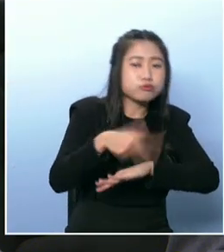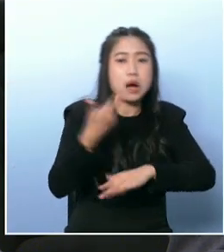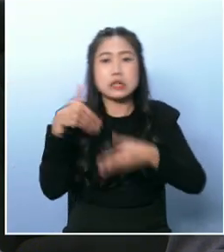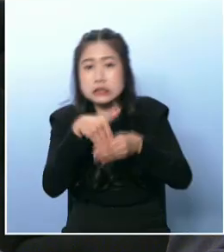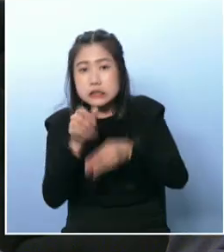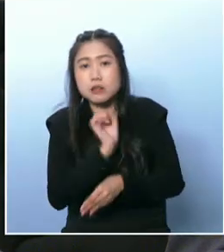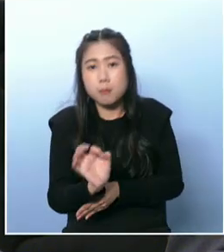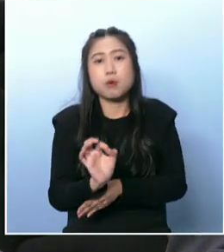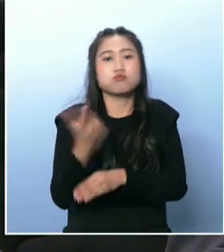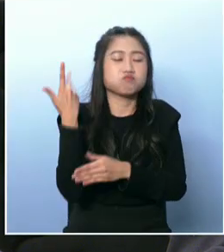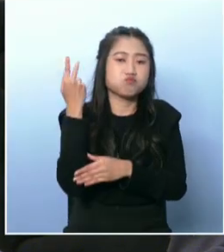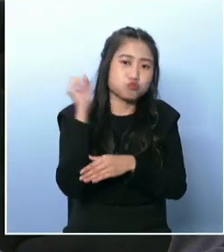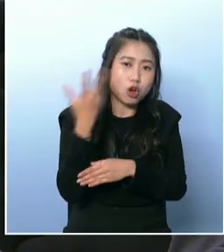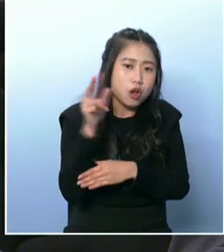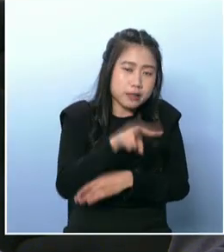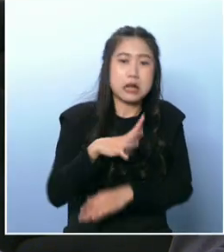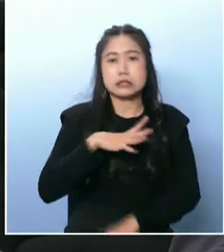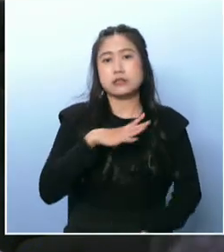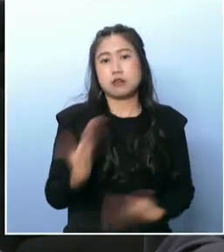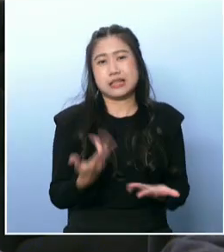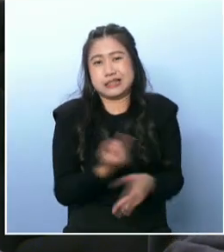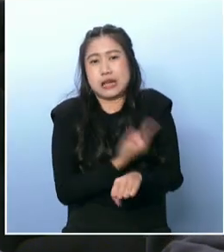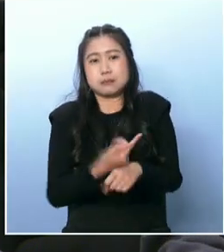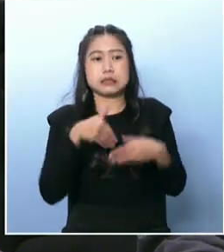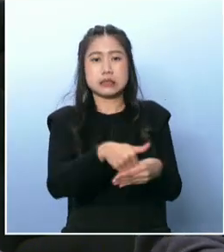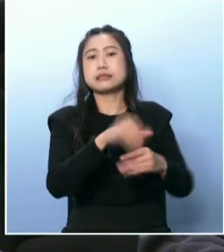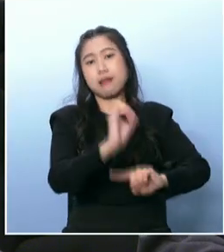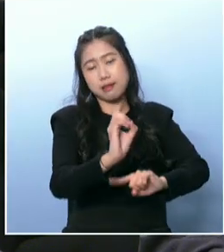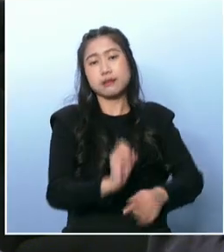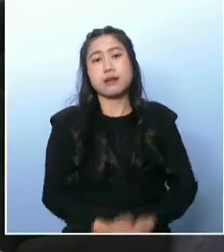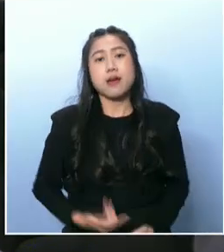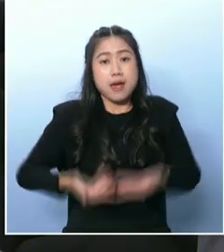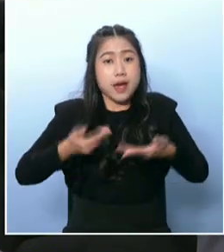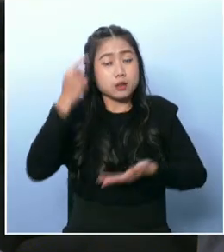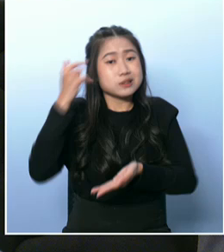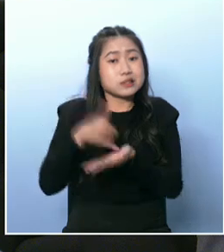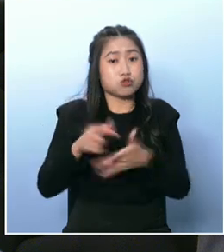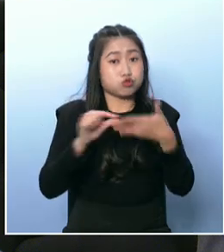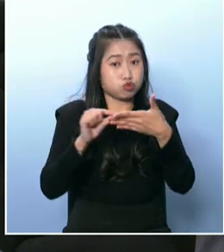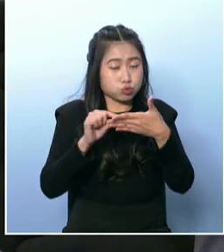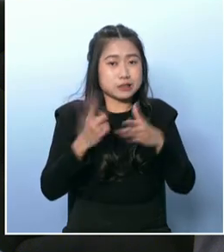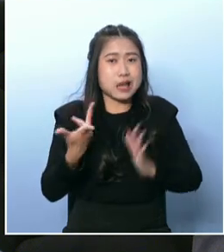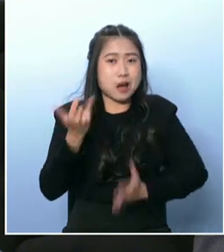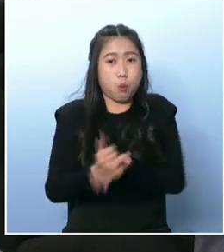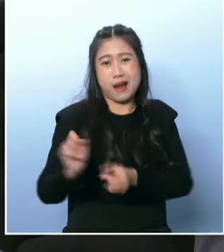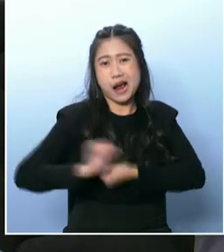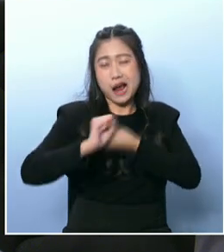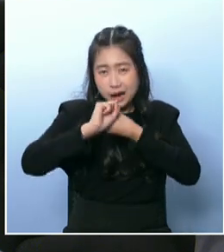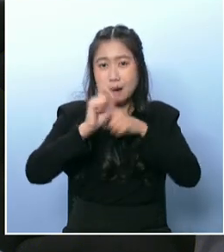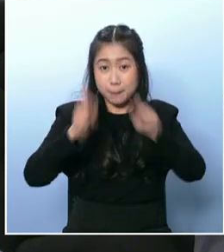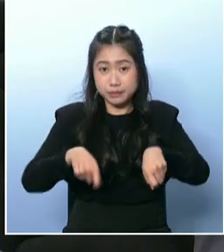there may be applications coming forward, but so far we haven't received any yet. On